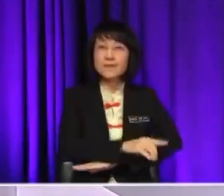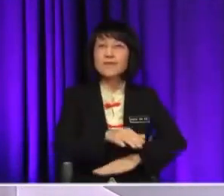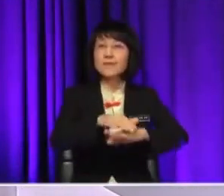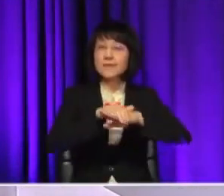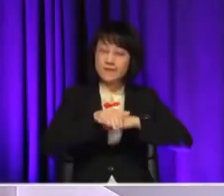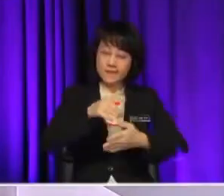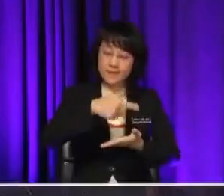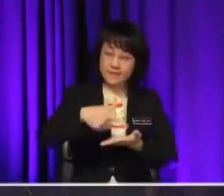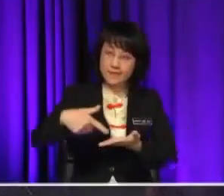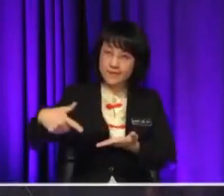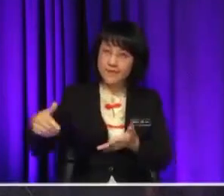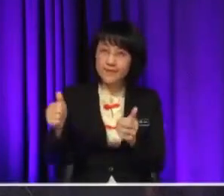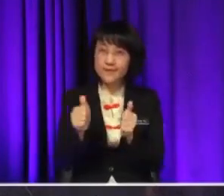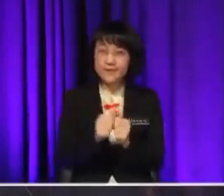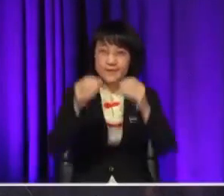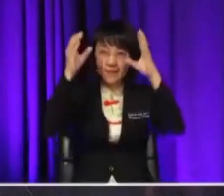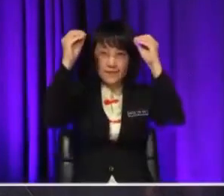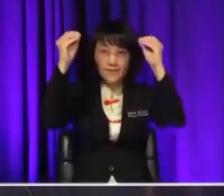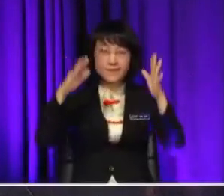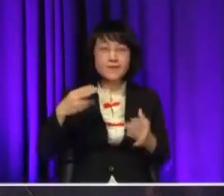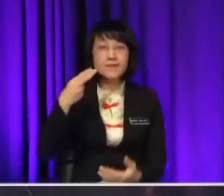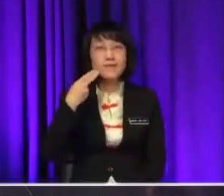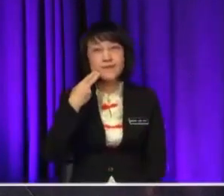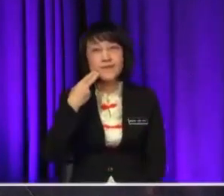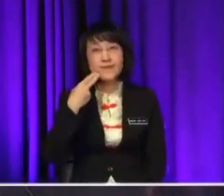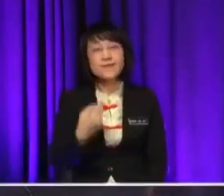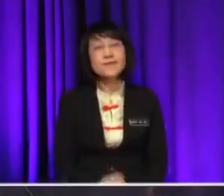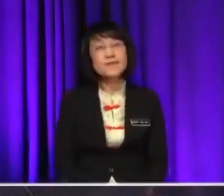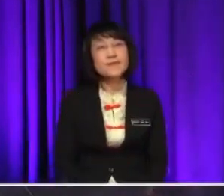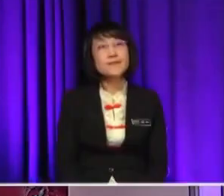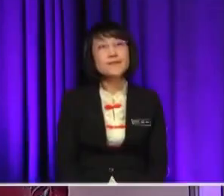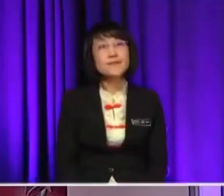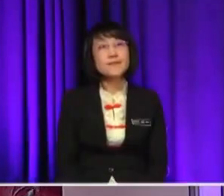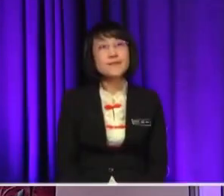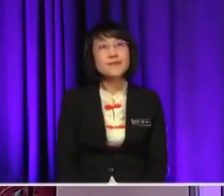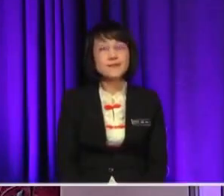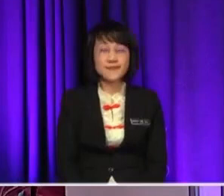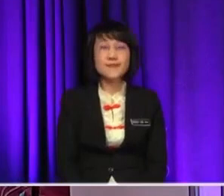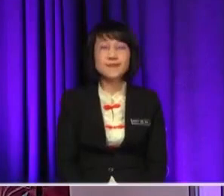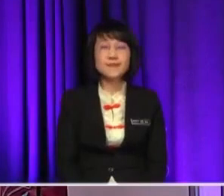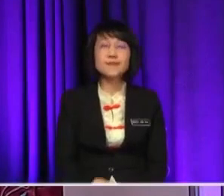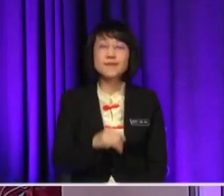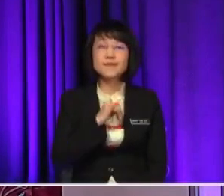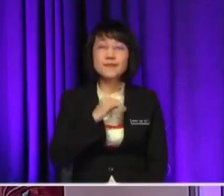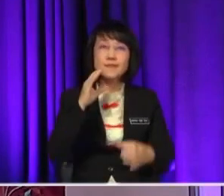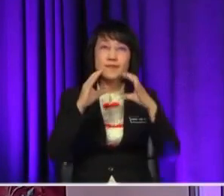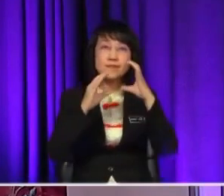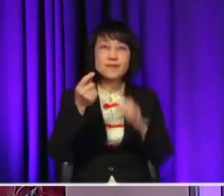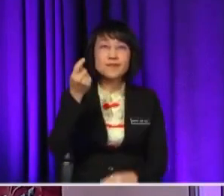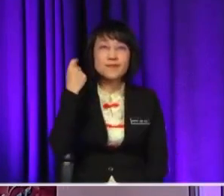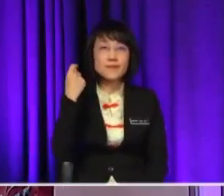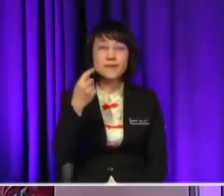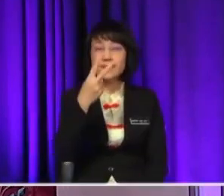Hoshini. Alright, shall we continue? Yeah, sure. Why not? Alright. Okay, so like I mentioned the previous segment, we will be looking